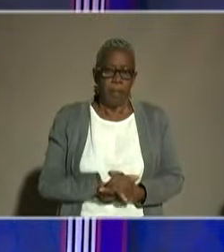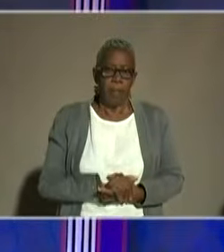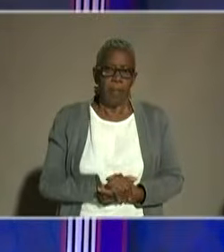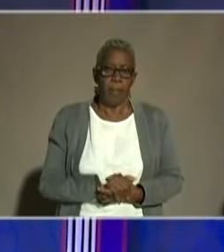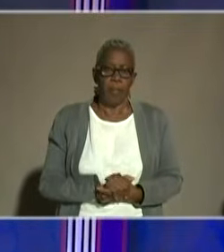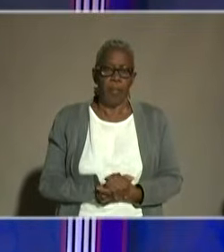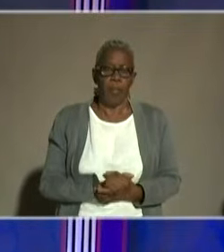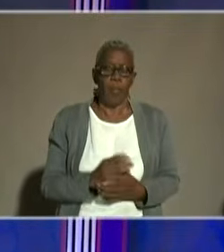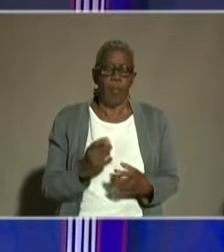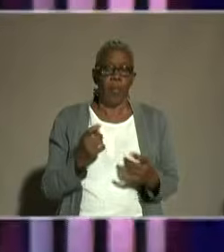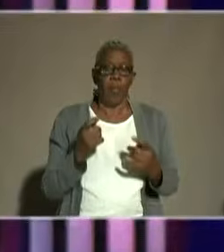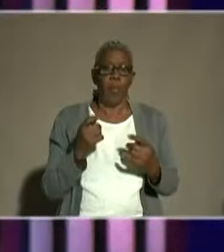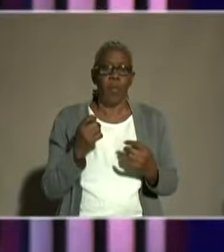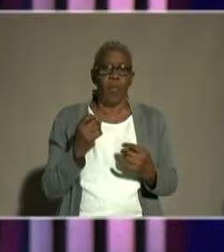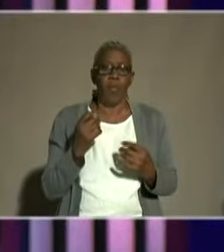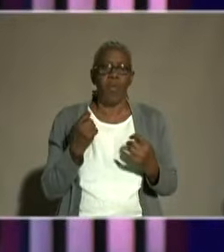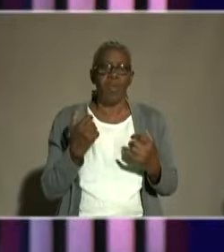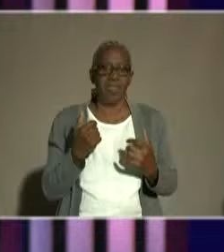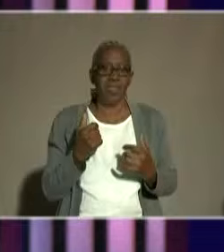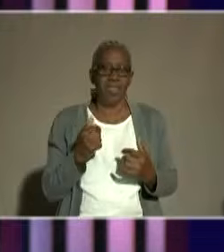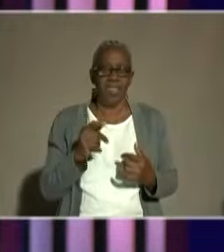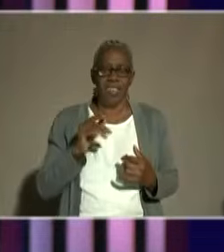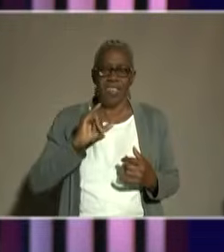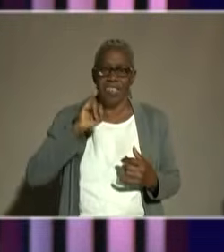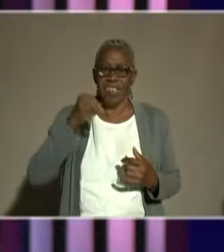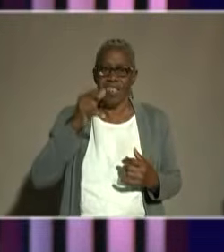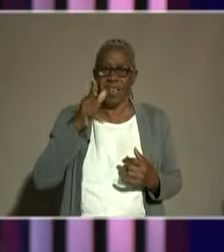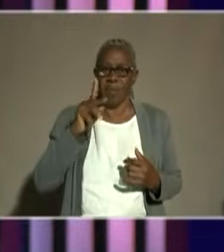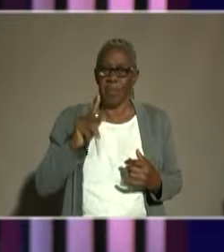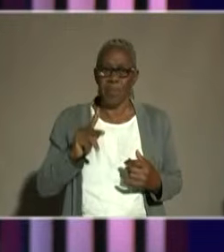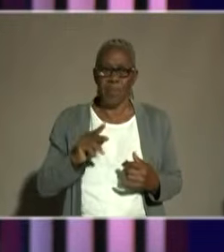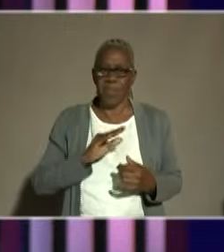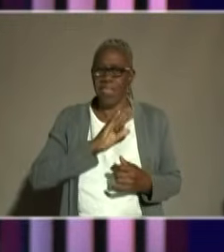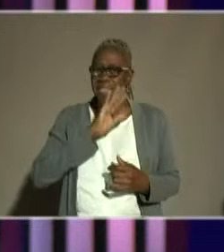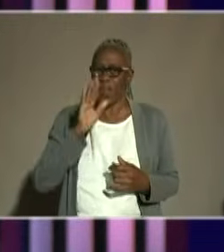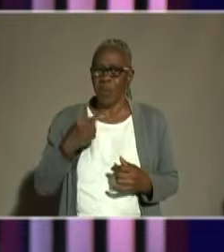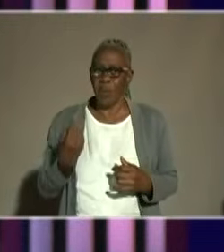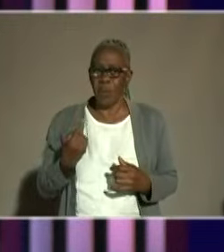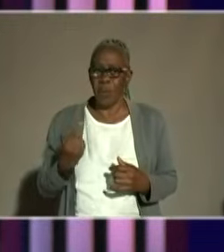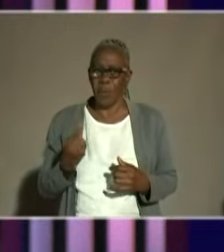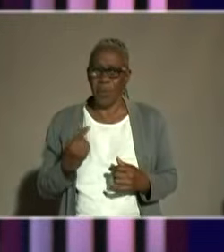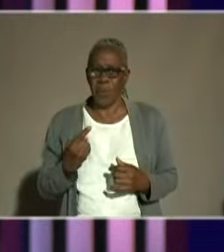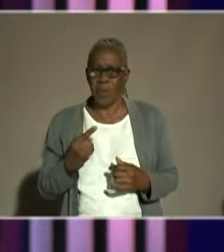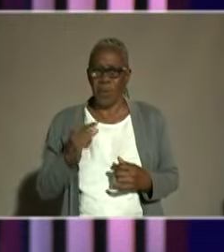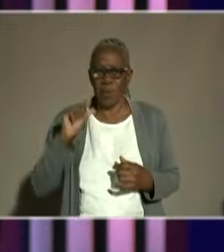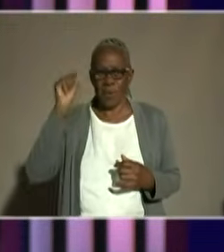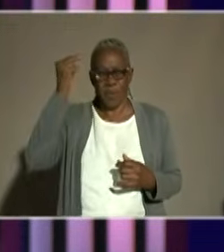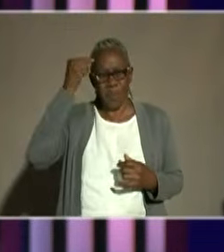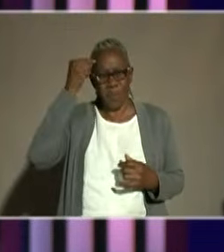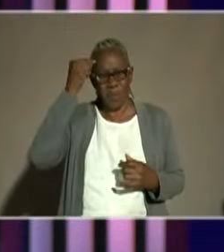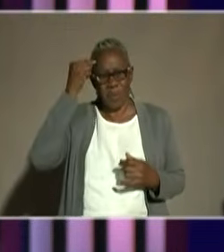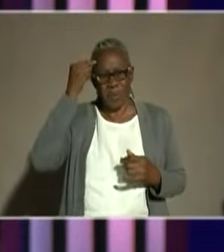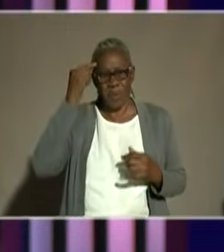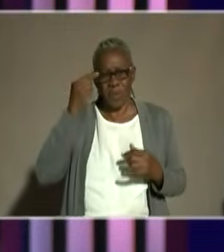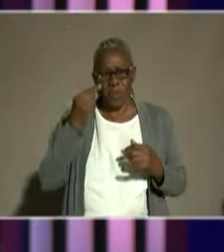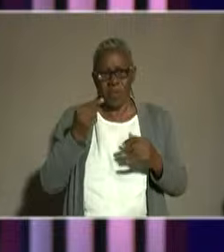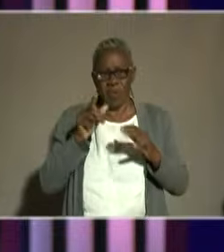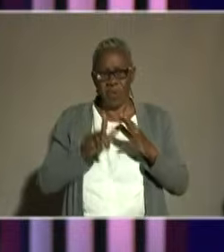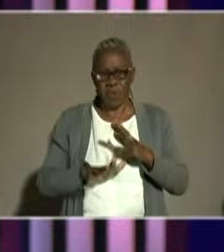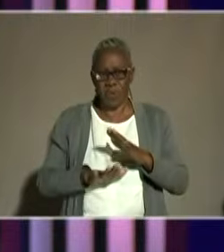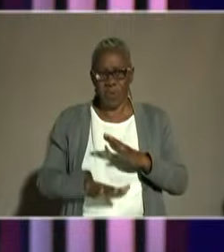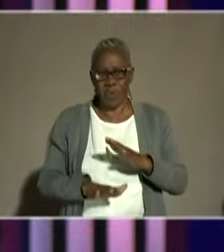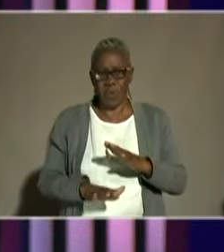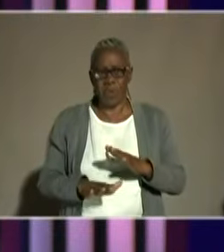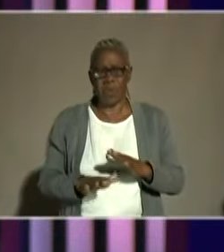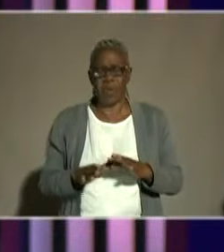Quickly, just to say that the JLP is not the only party to have reduced taxes. The PNP reduced the personal income tax rate from